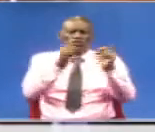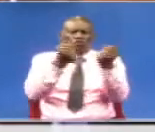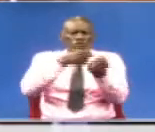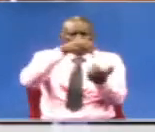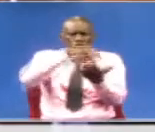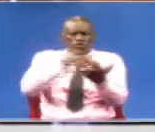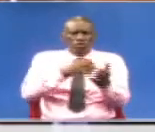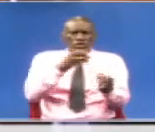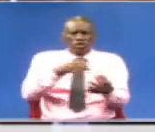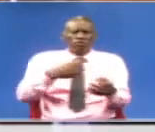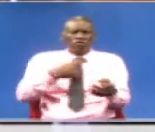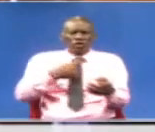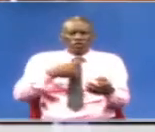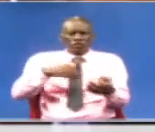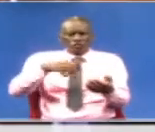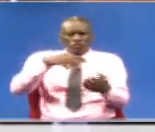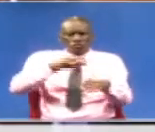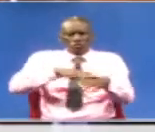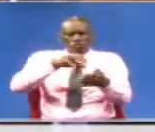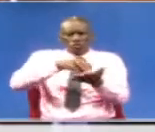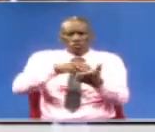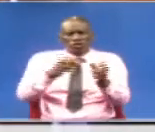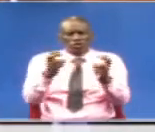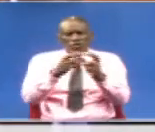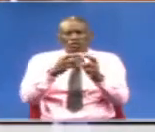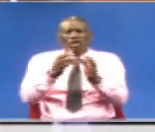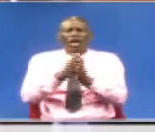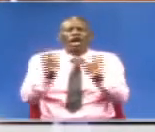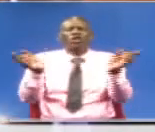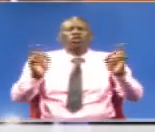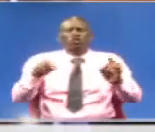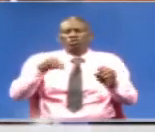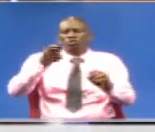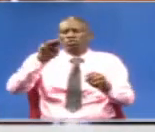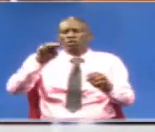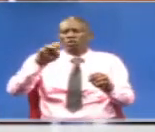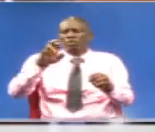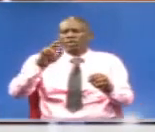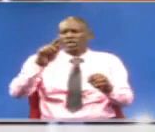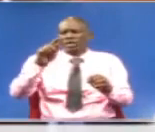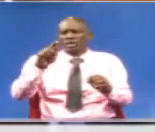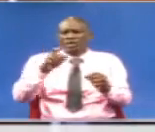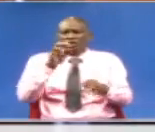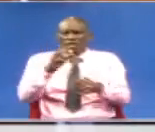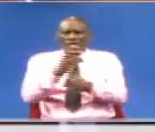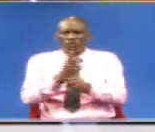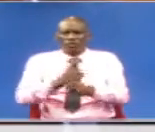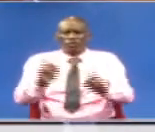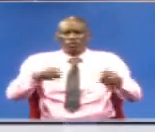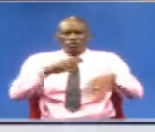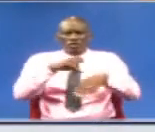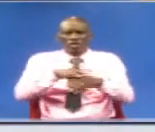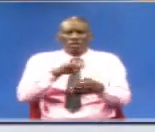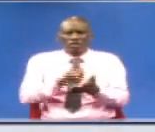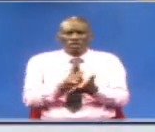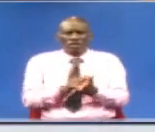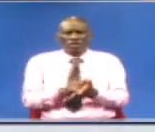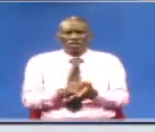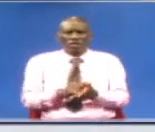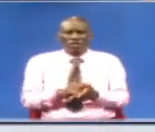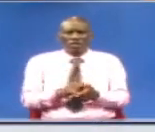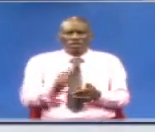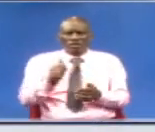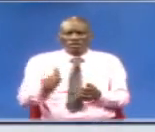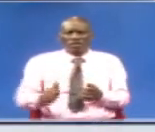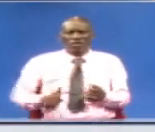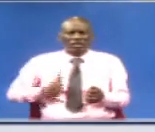get contracts on the strength of your contacts and not your merit, which if used, you would not get it. The greed in